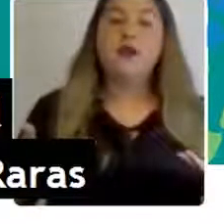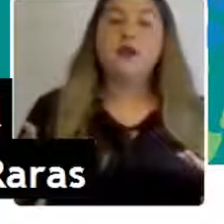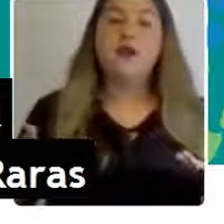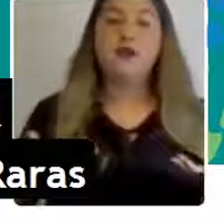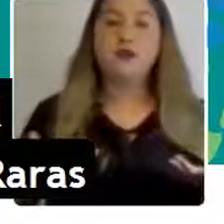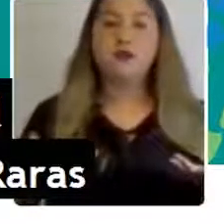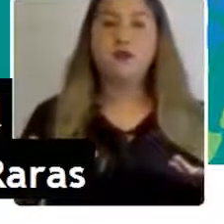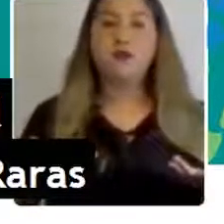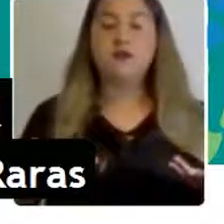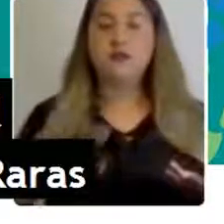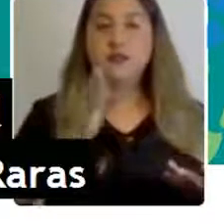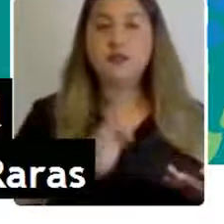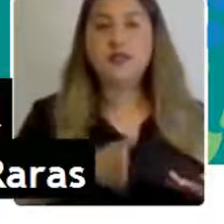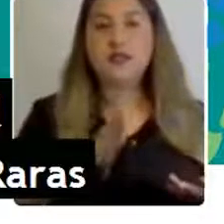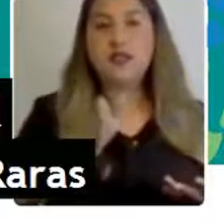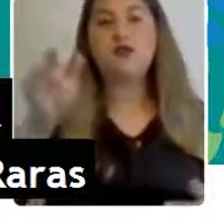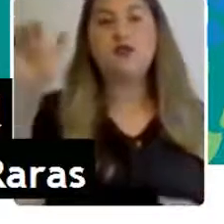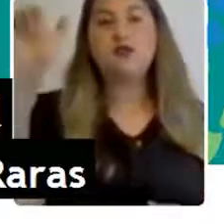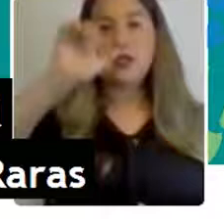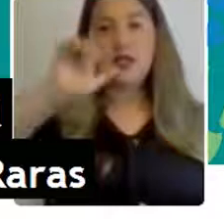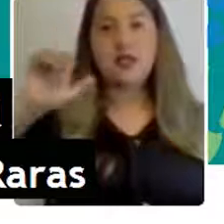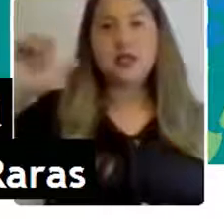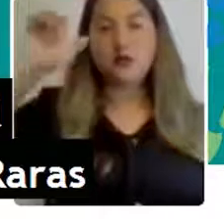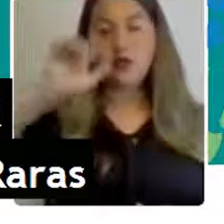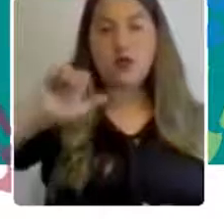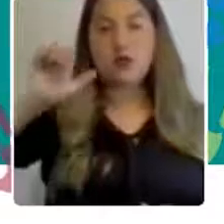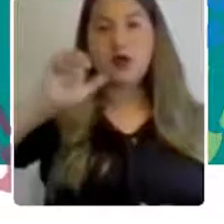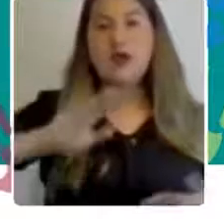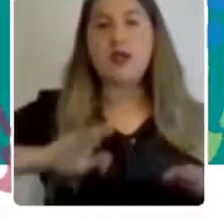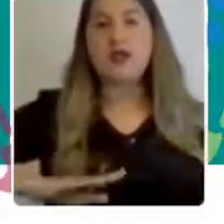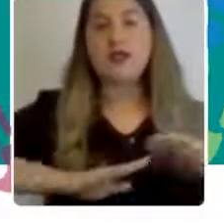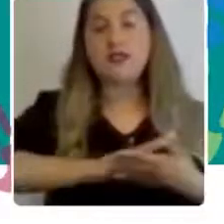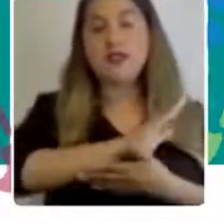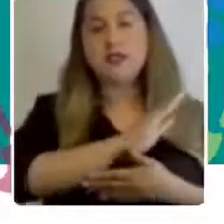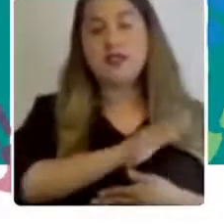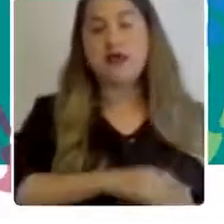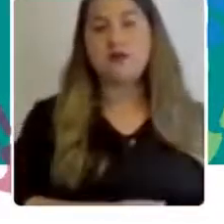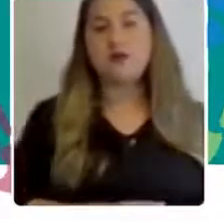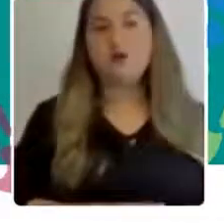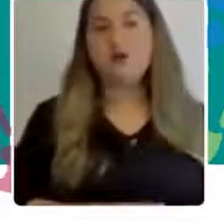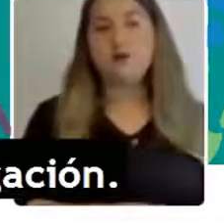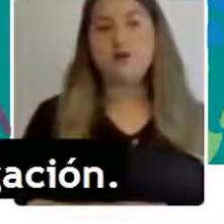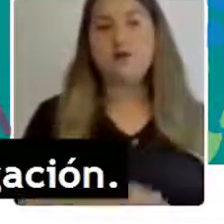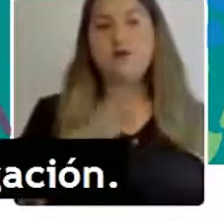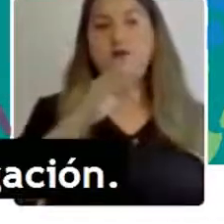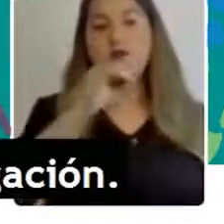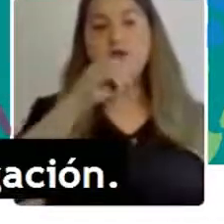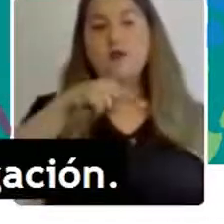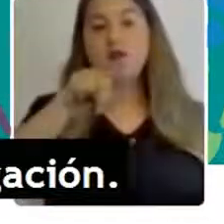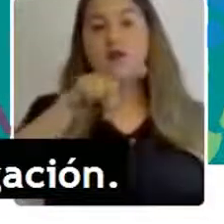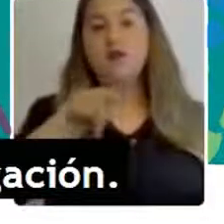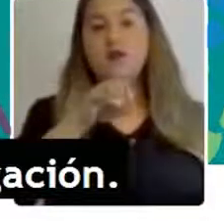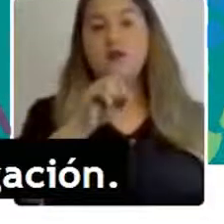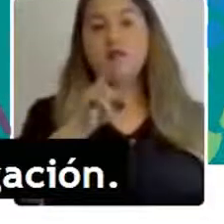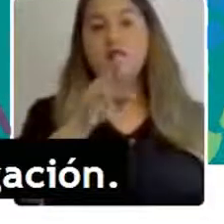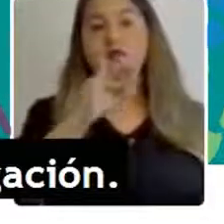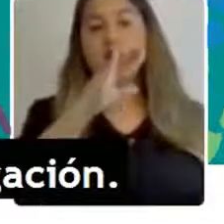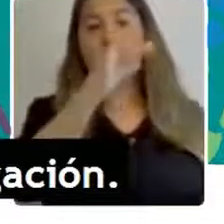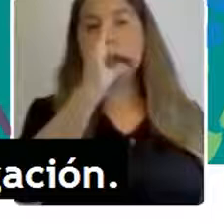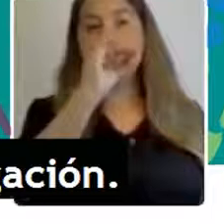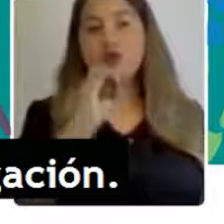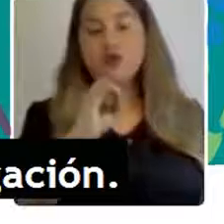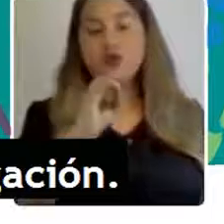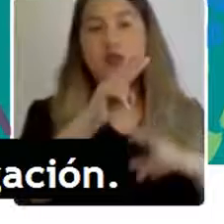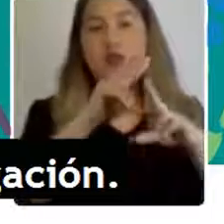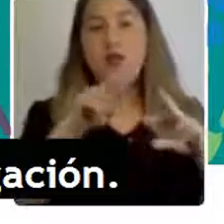initiated the International Rare Disease Research Consortium. It's a big consortium all over the globe, let's